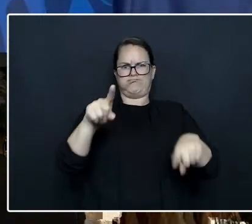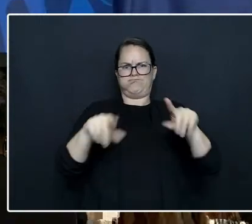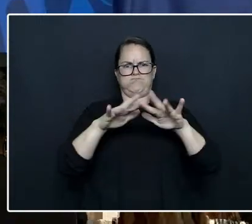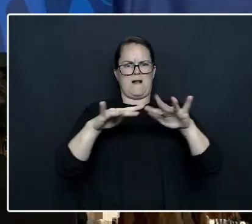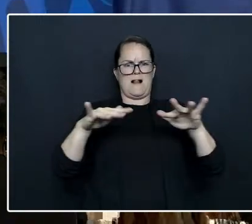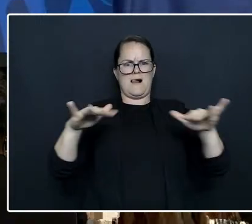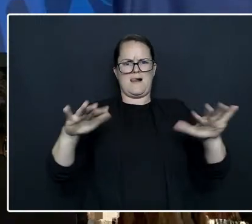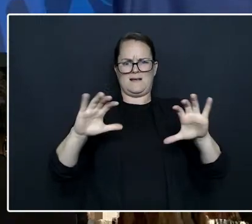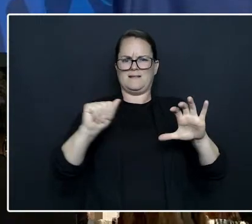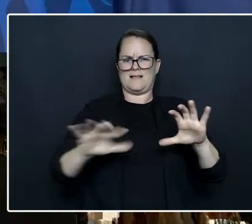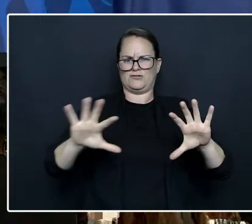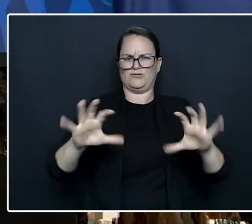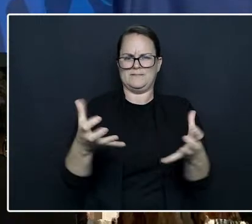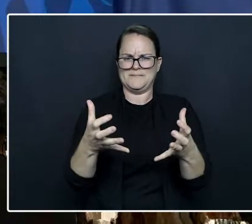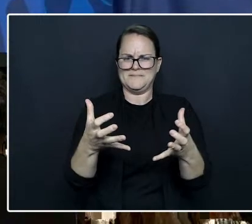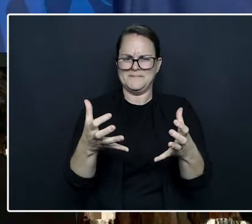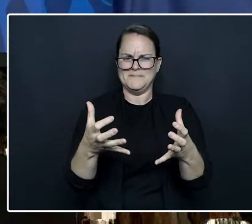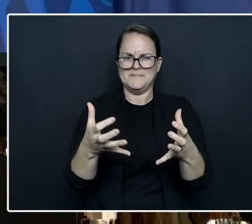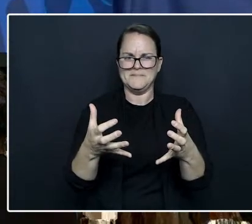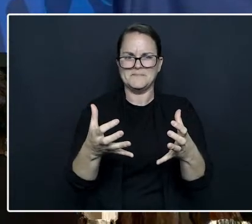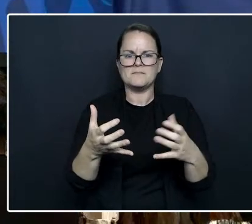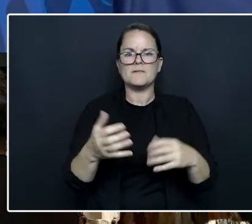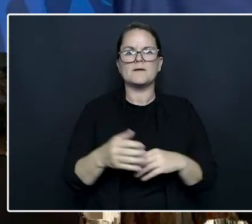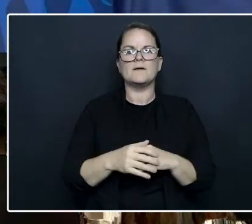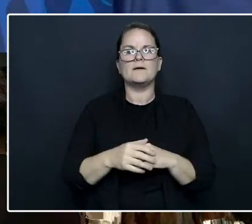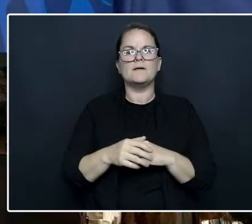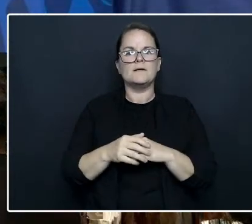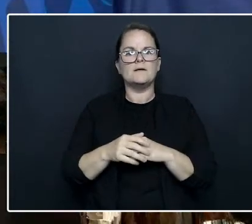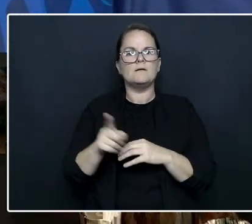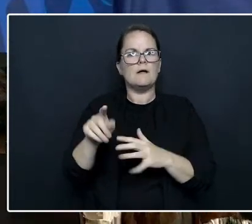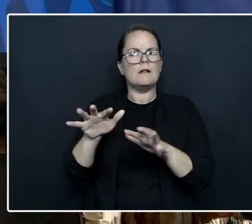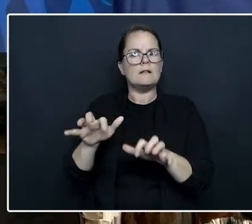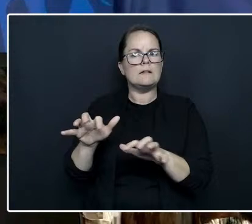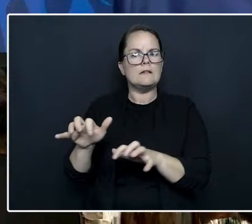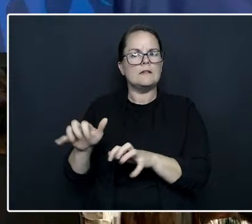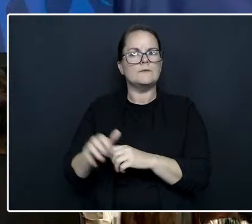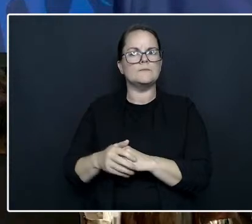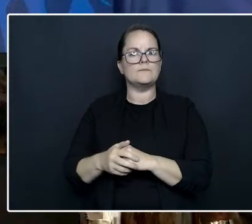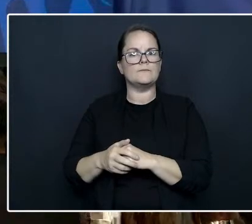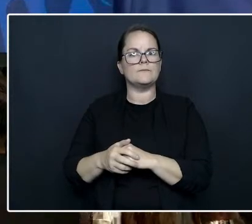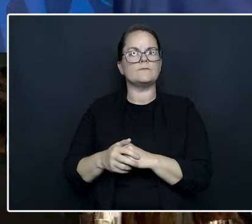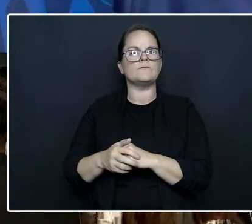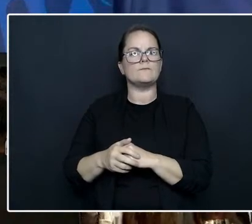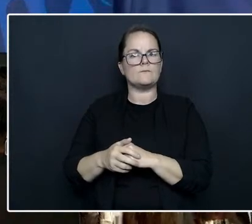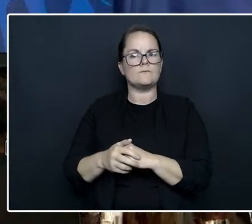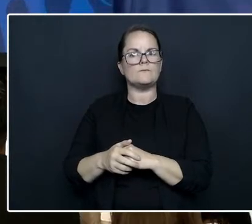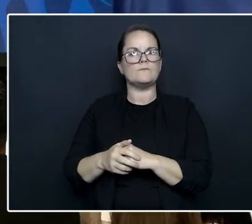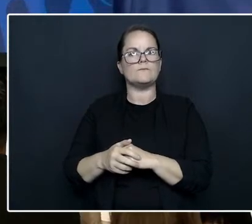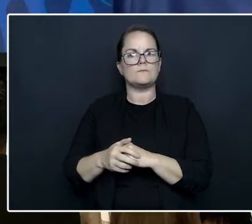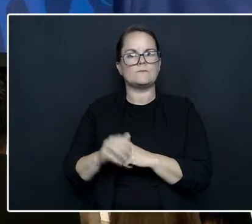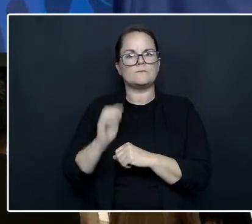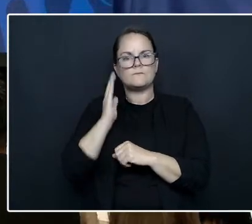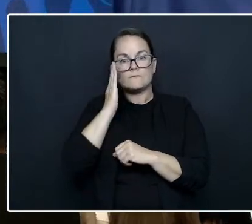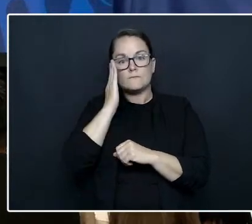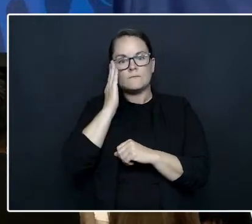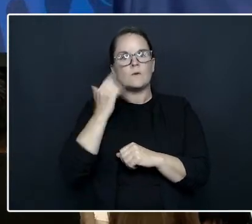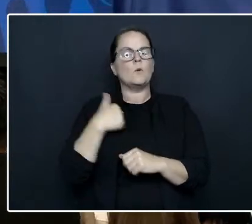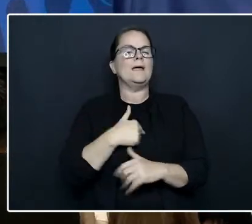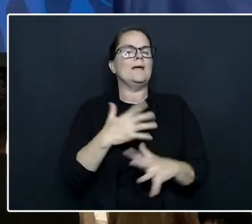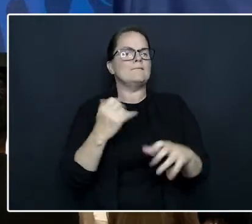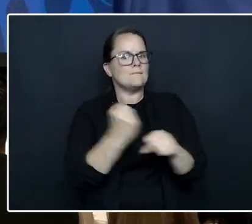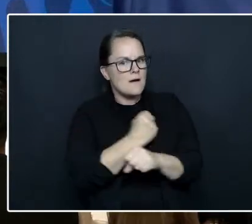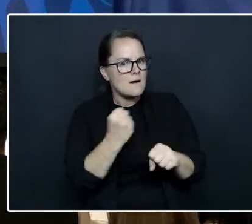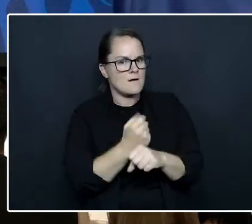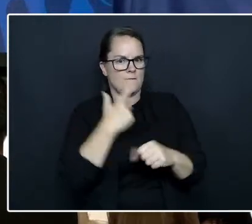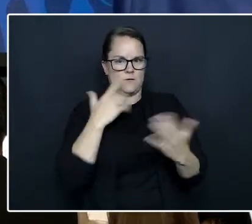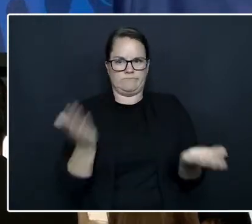to fight for democracy, our freedom, and our country. And in